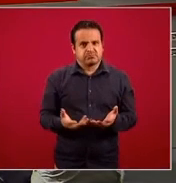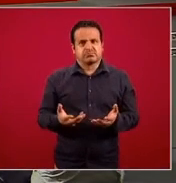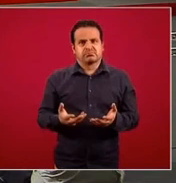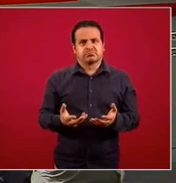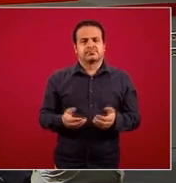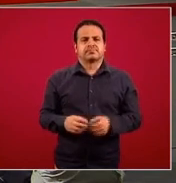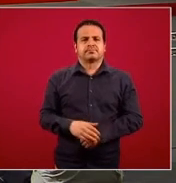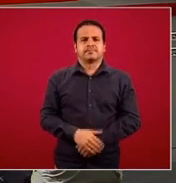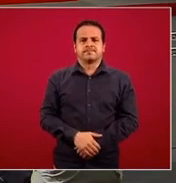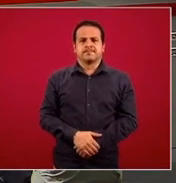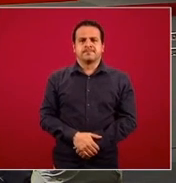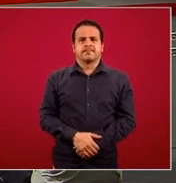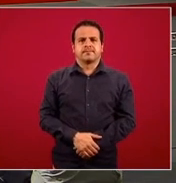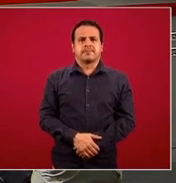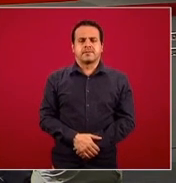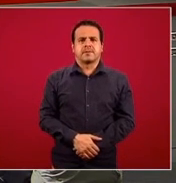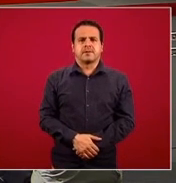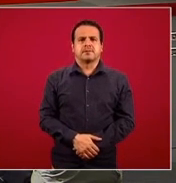the adding of